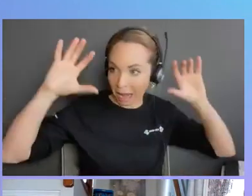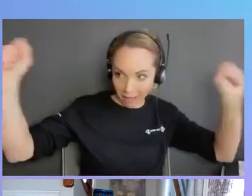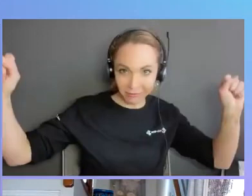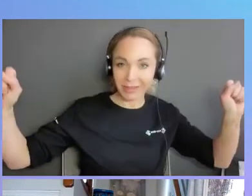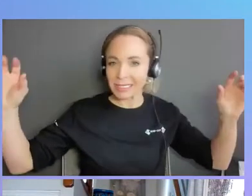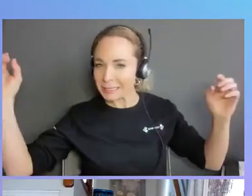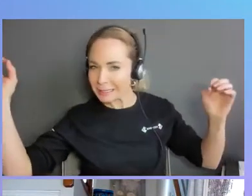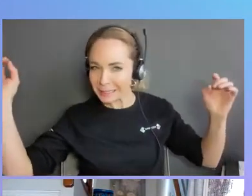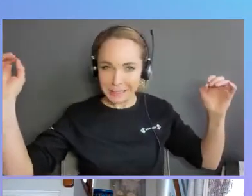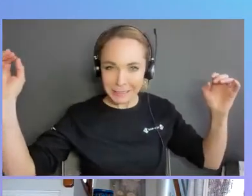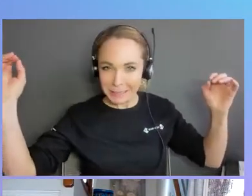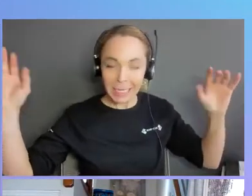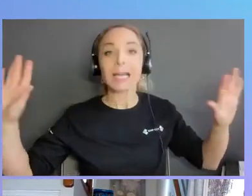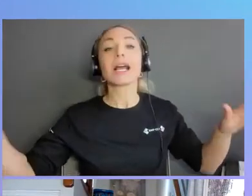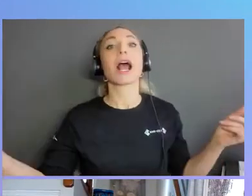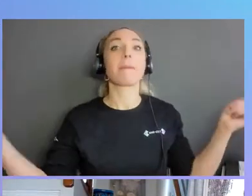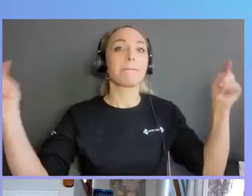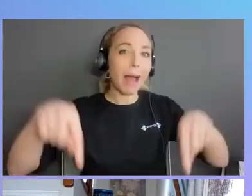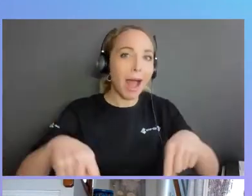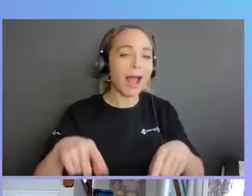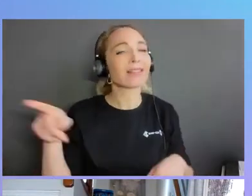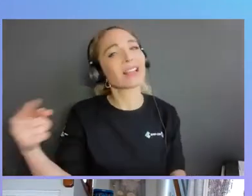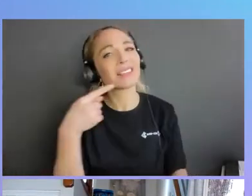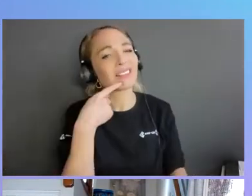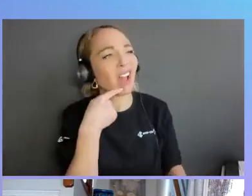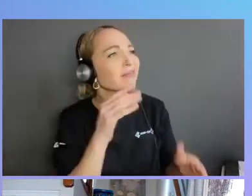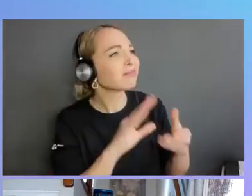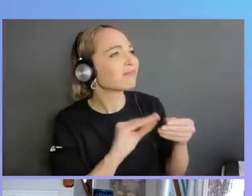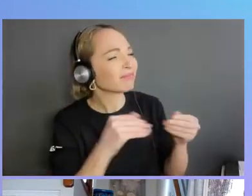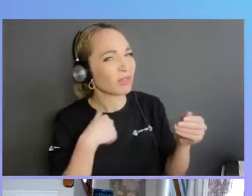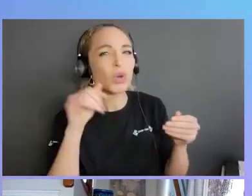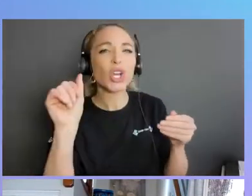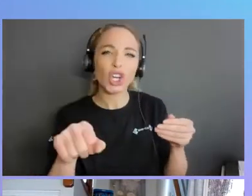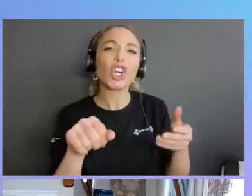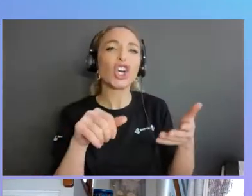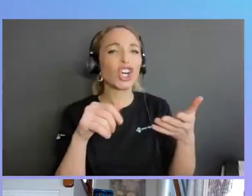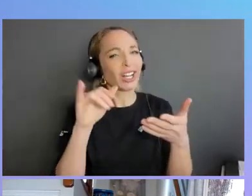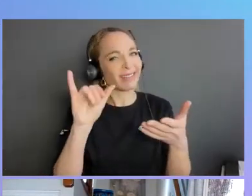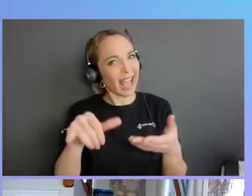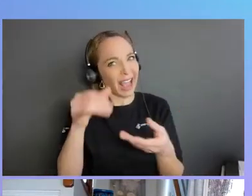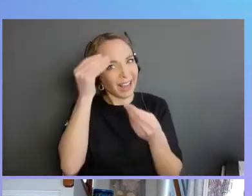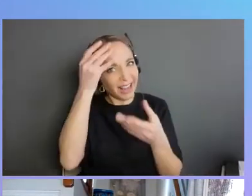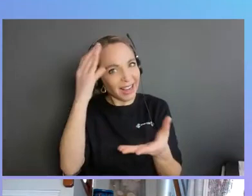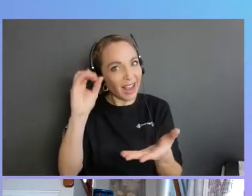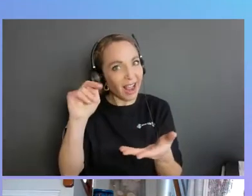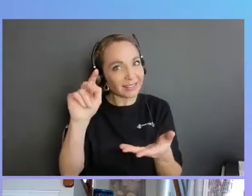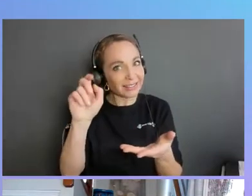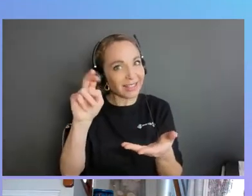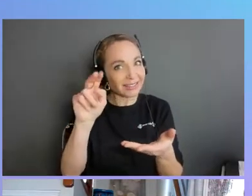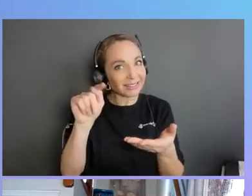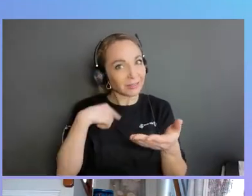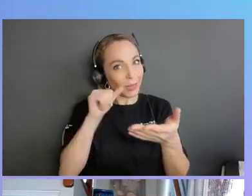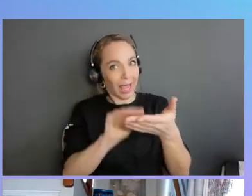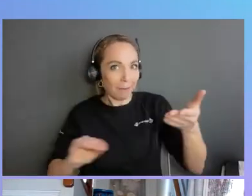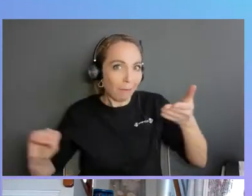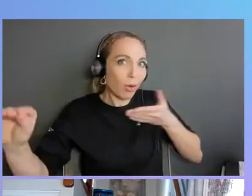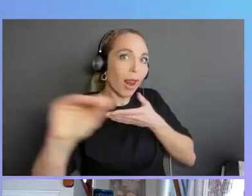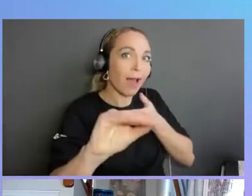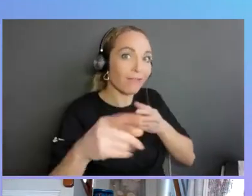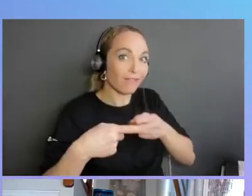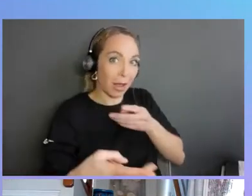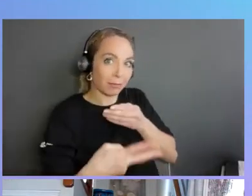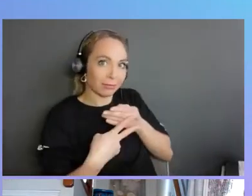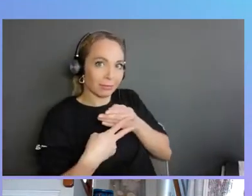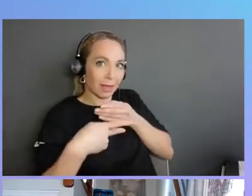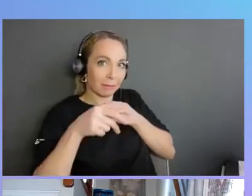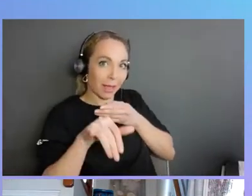of their ideas was? Well, we could take some of this content and pull it out from behind the paywall. Well, that is a great idea that you had. I am so glad